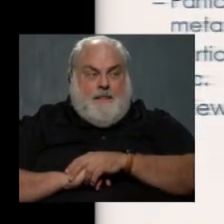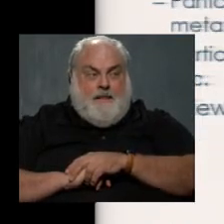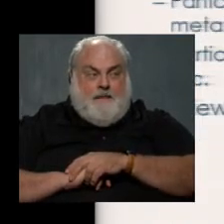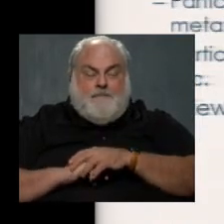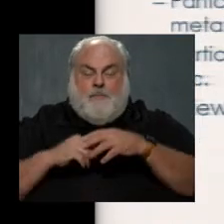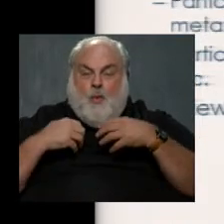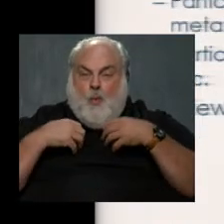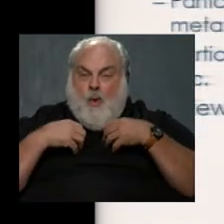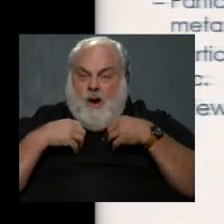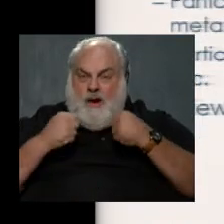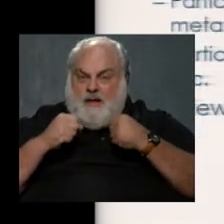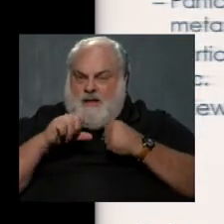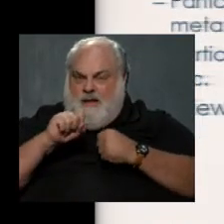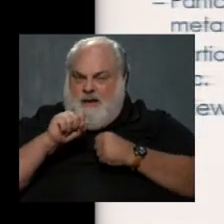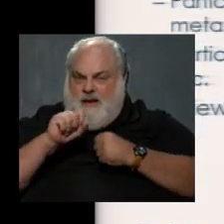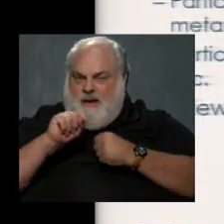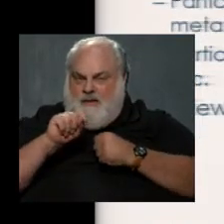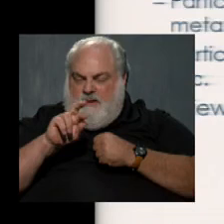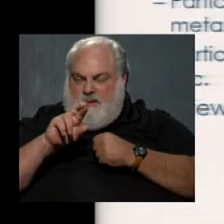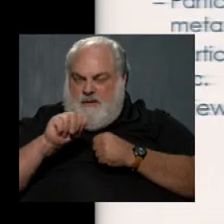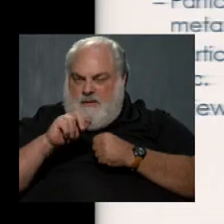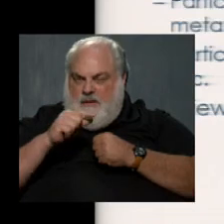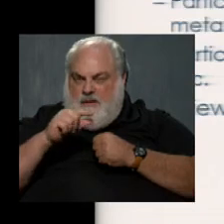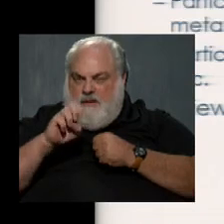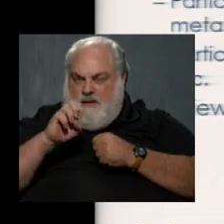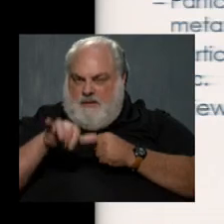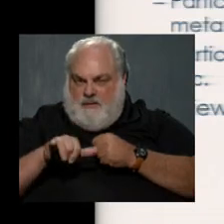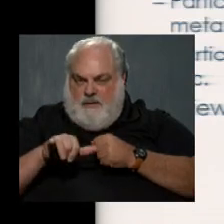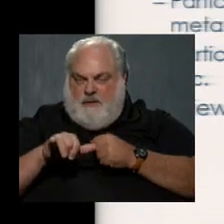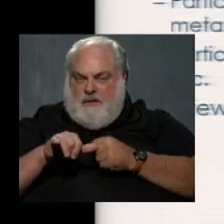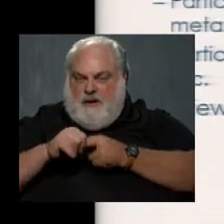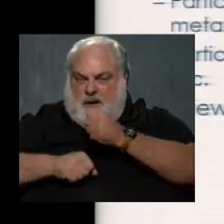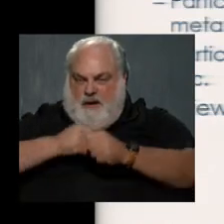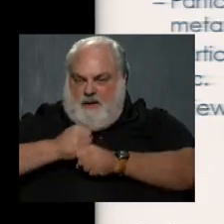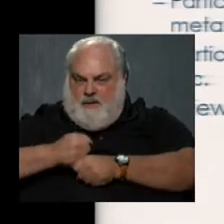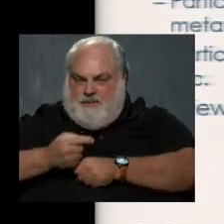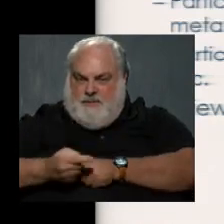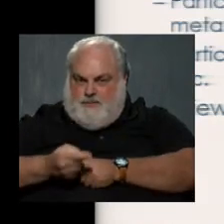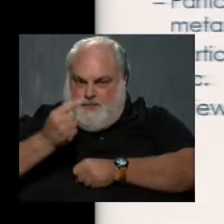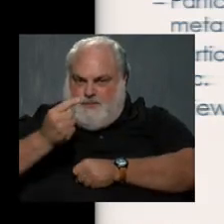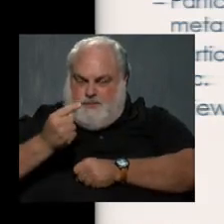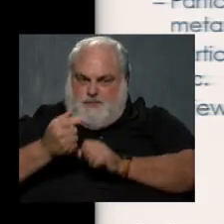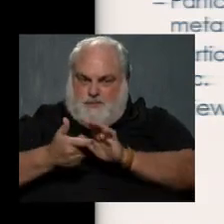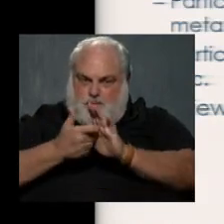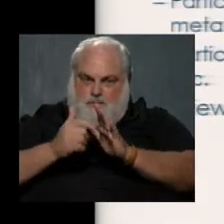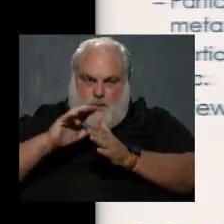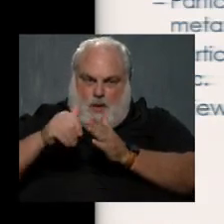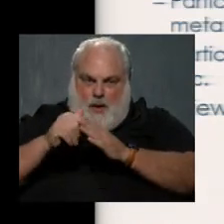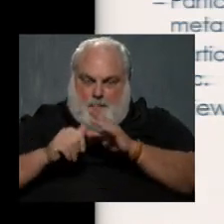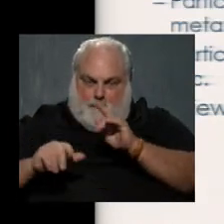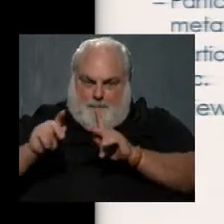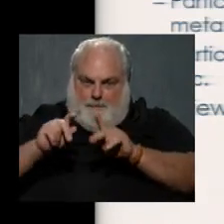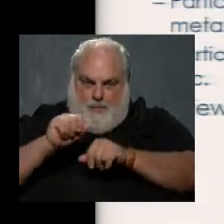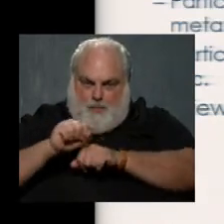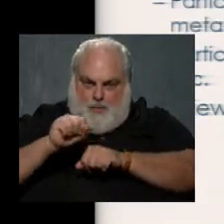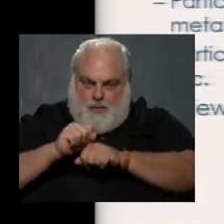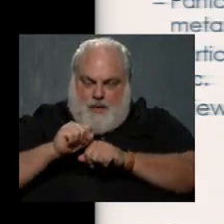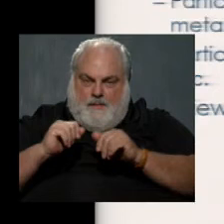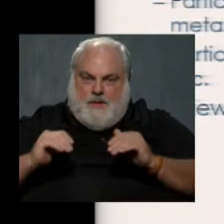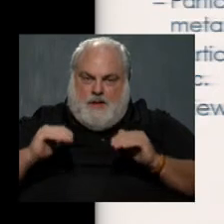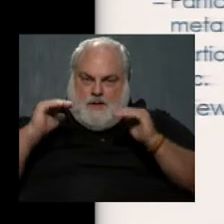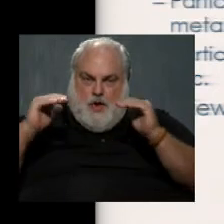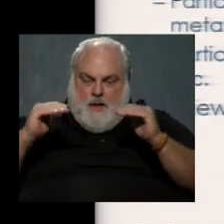wellness strategy. So currently we're in year one of a wellness strategy in which we are requiring all employees to get an adult